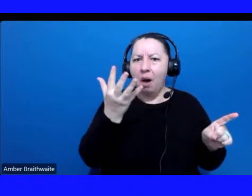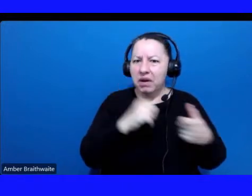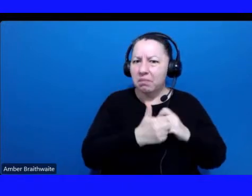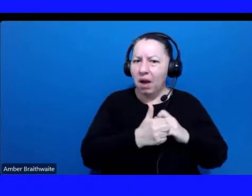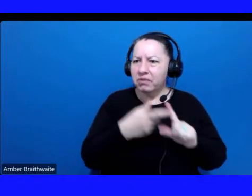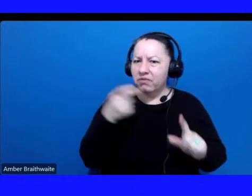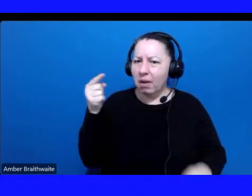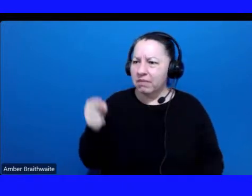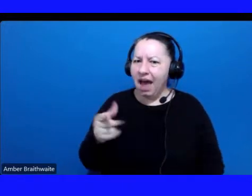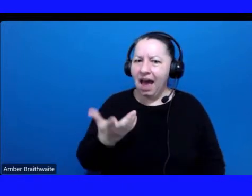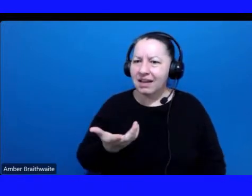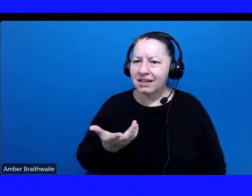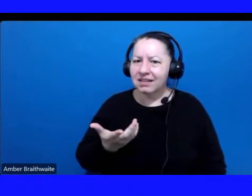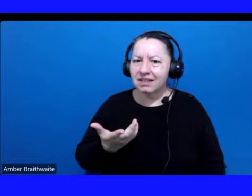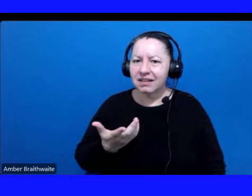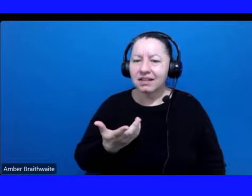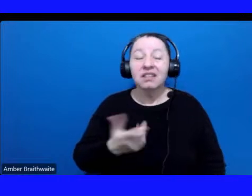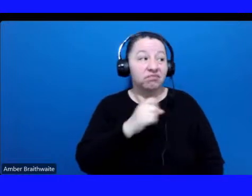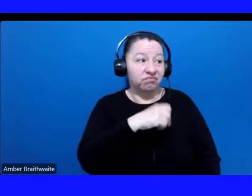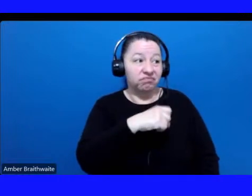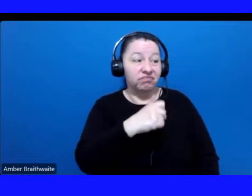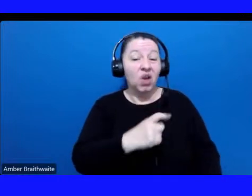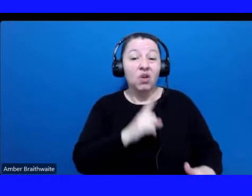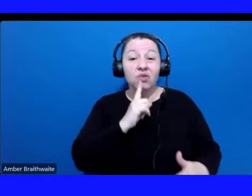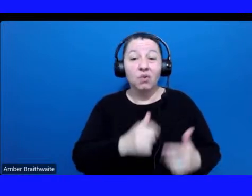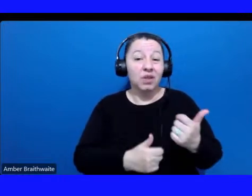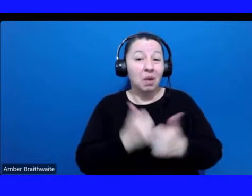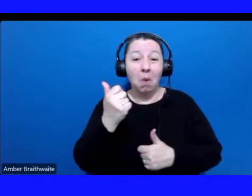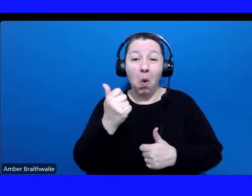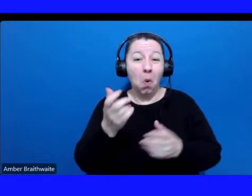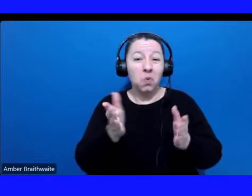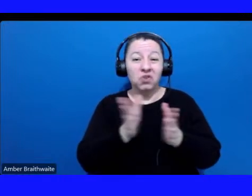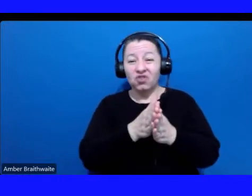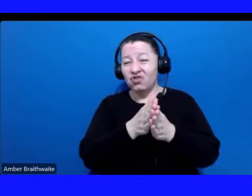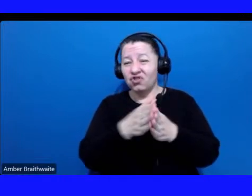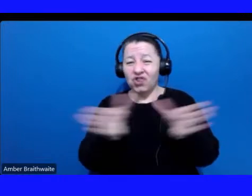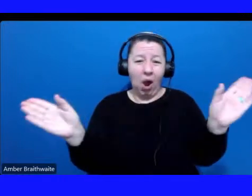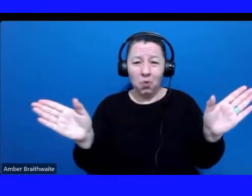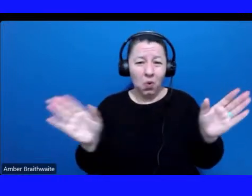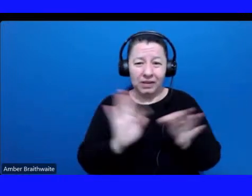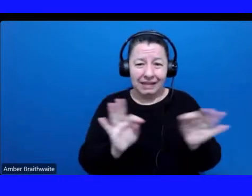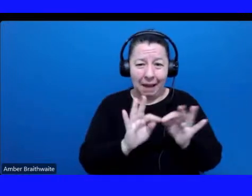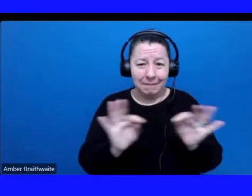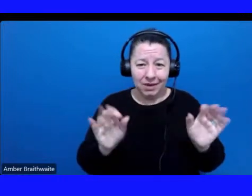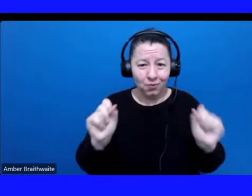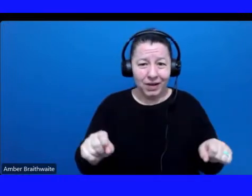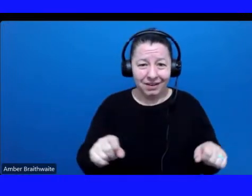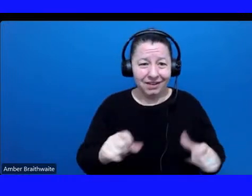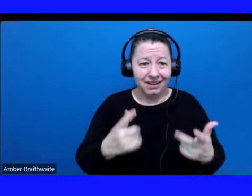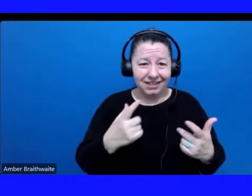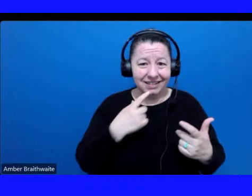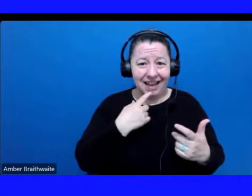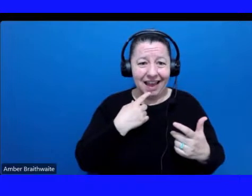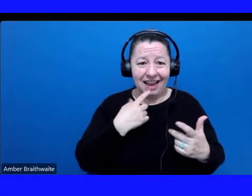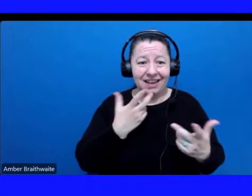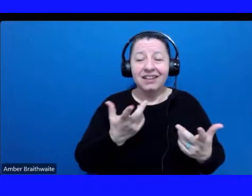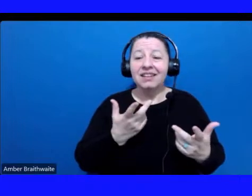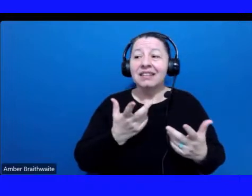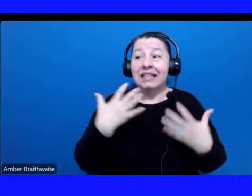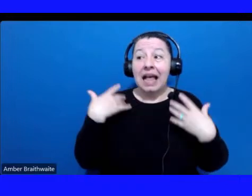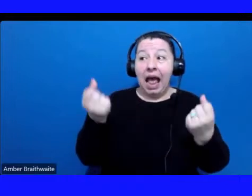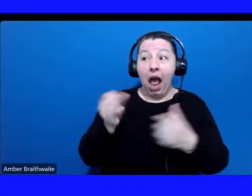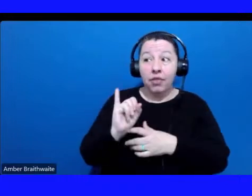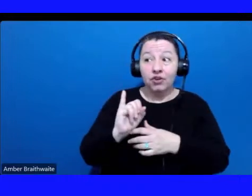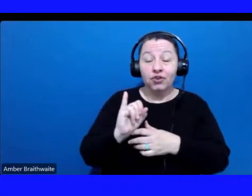leaves. Talking to people in all settings is really not a valued thing, whether you're talking